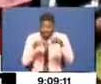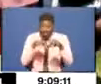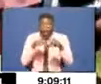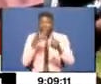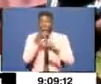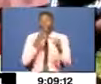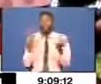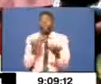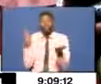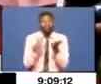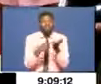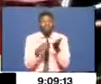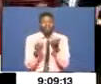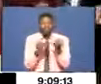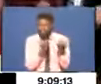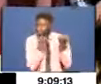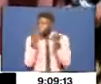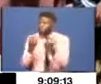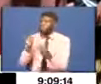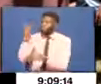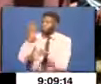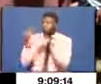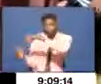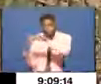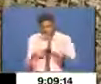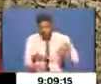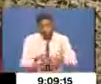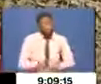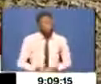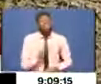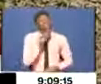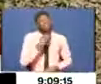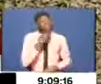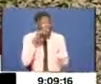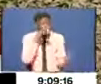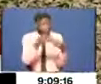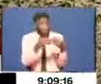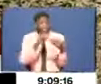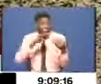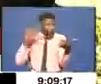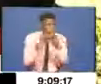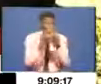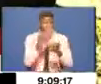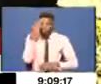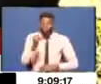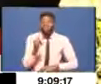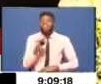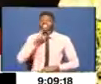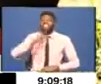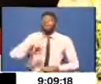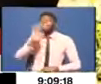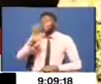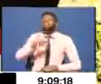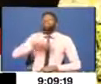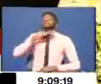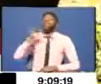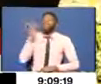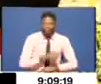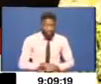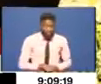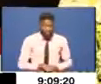It's an idea. Meanwhile, a father in Busia has been arrested in connection with the death of his son. Leonardo Jambo is said to have killed